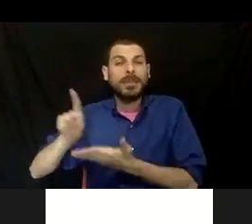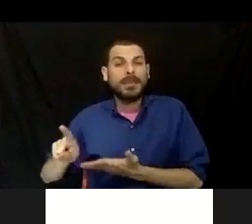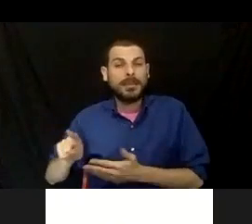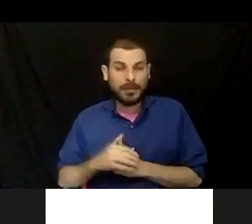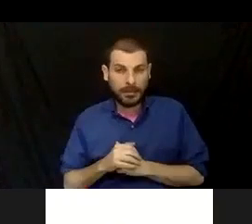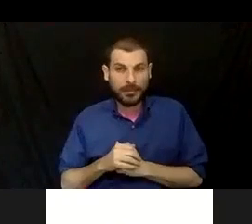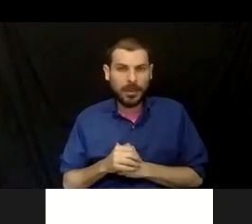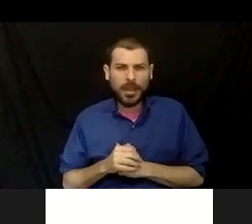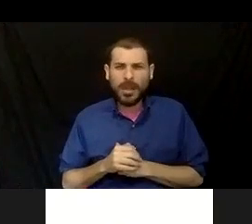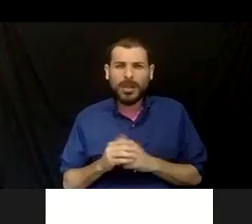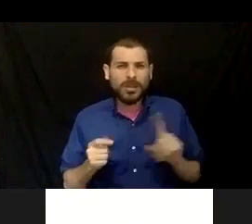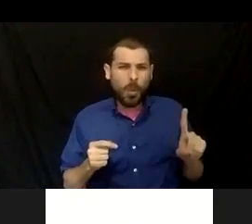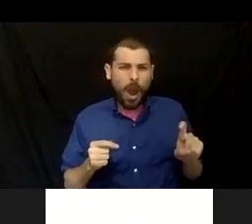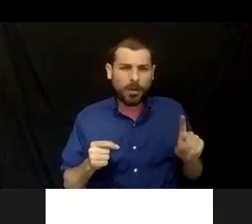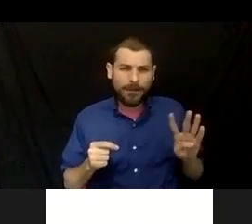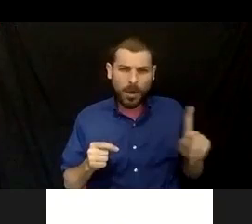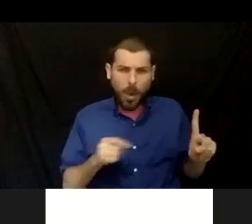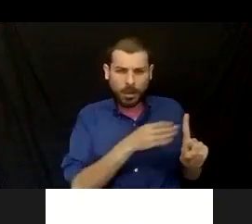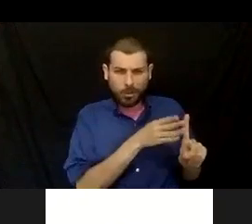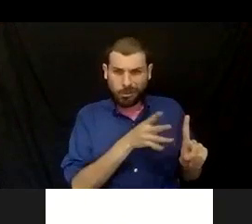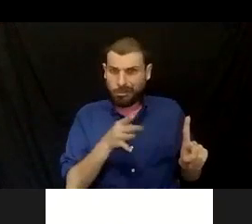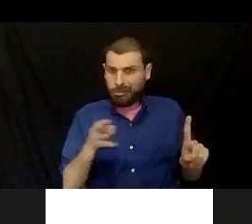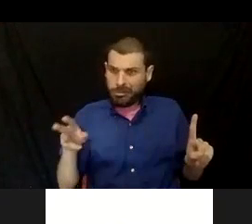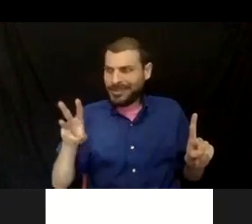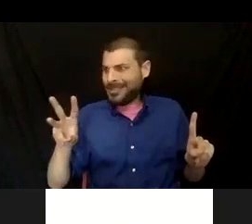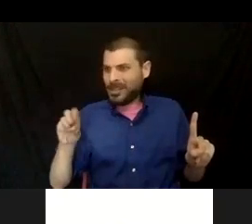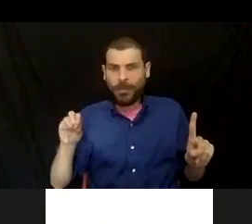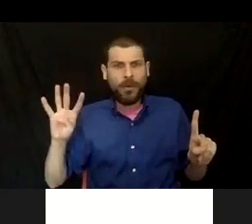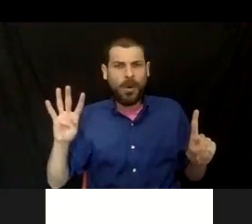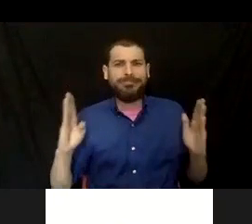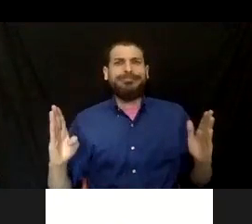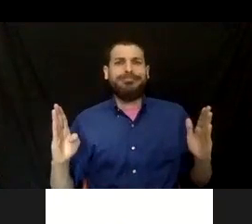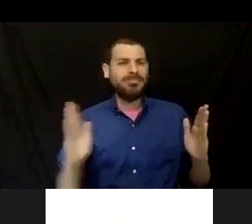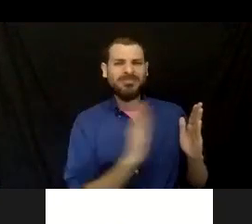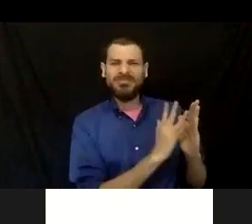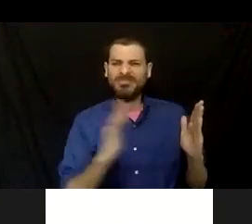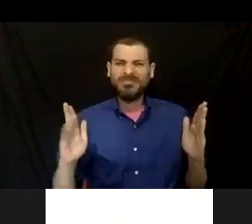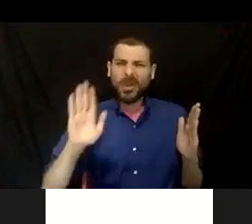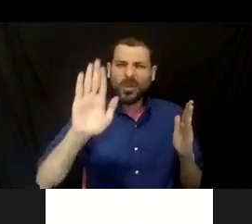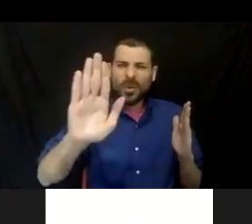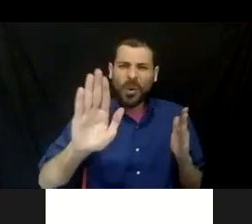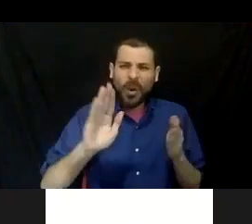of 141 to 604, they are going to look at